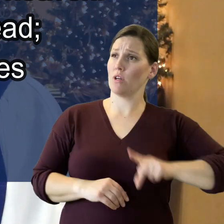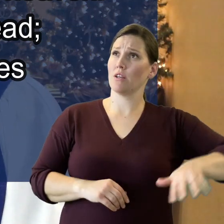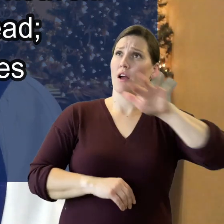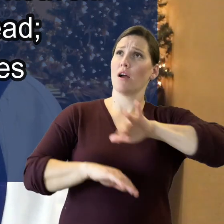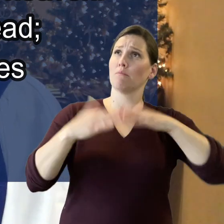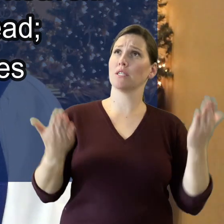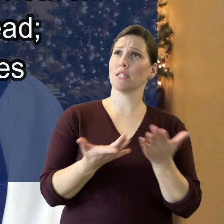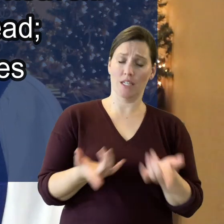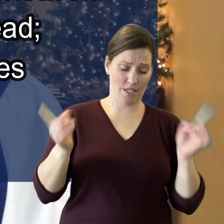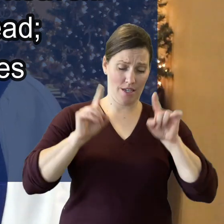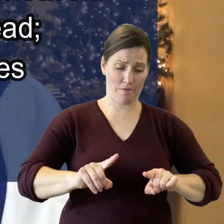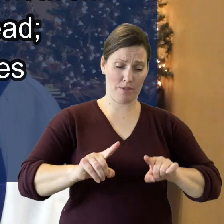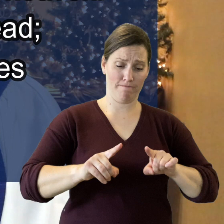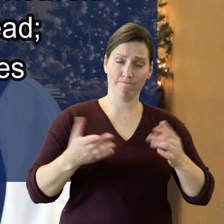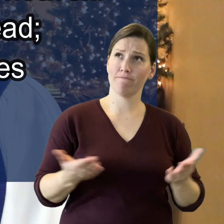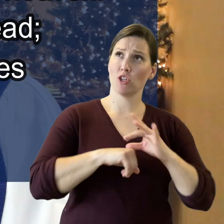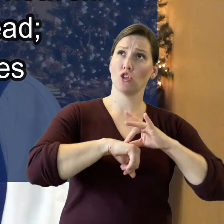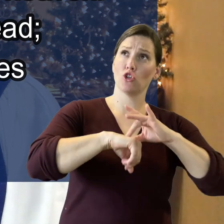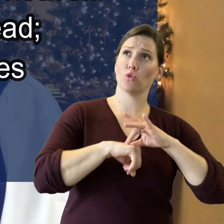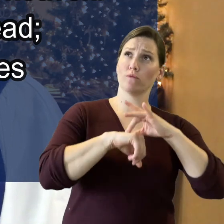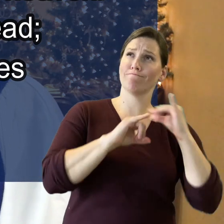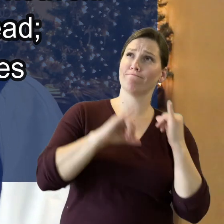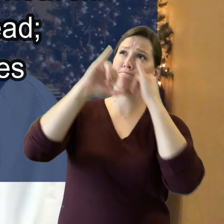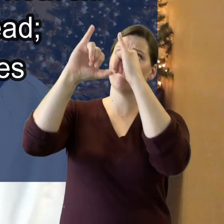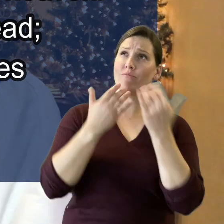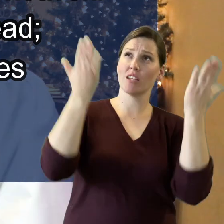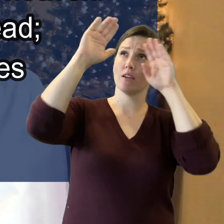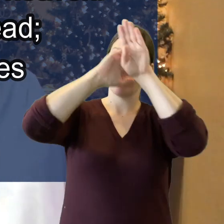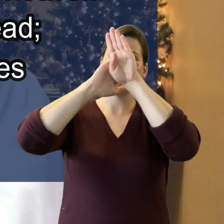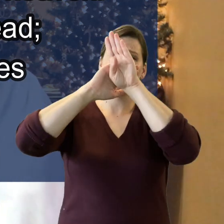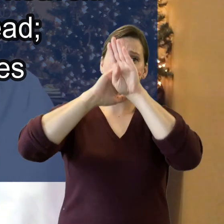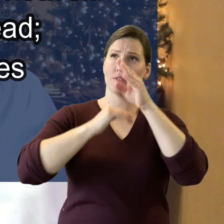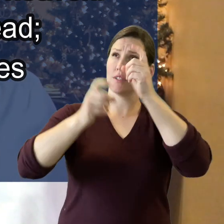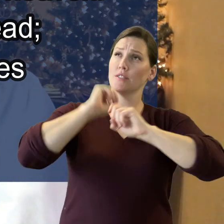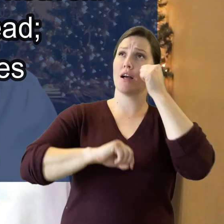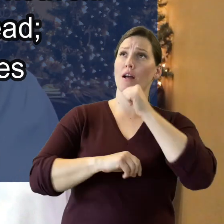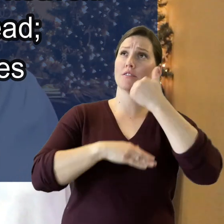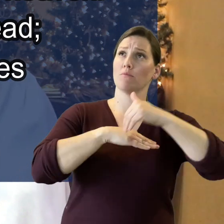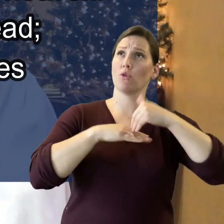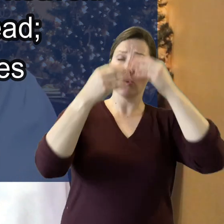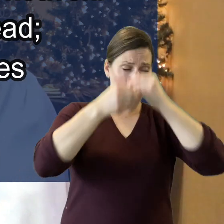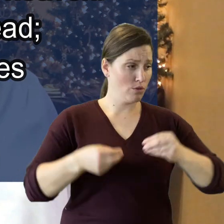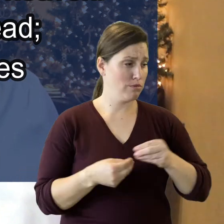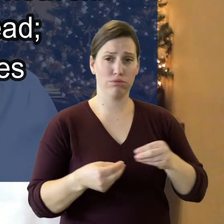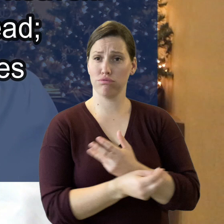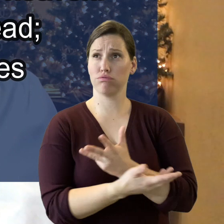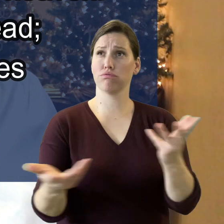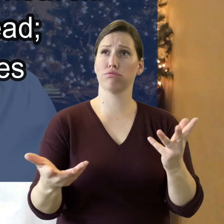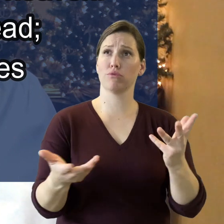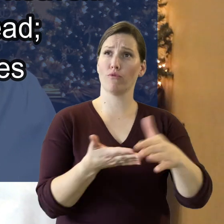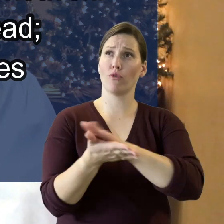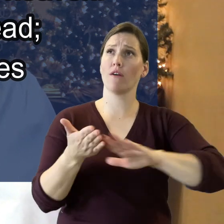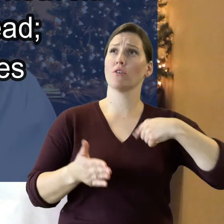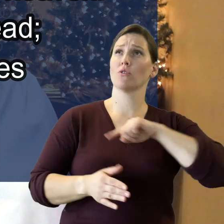name. Thy kingdom come, thy will be done, on earth as it is in heaven. Give us